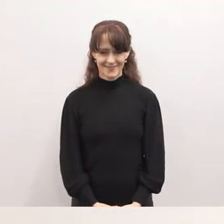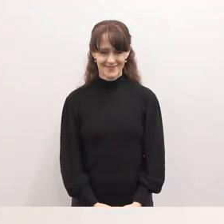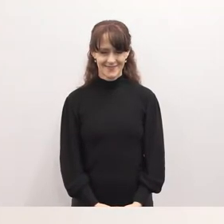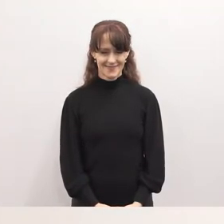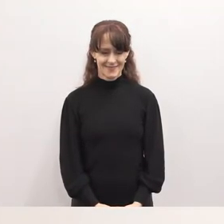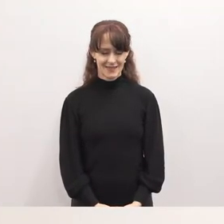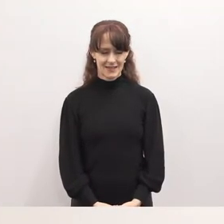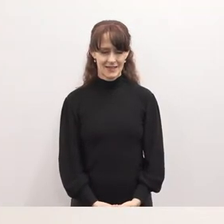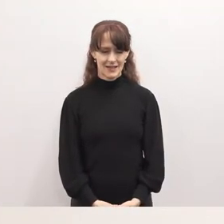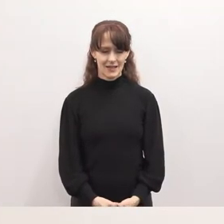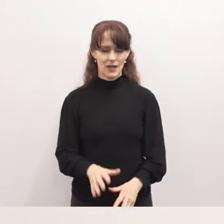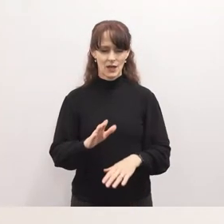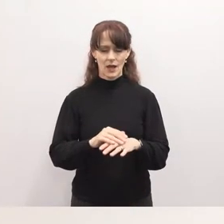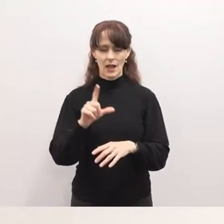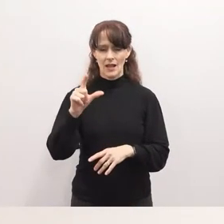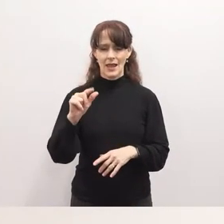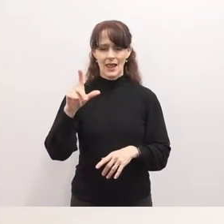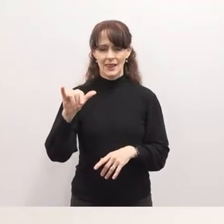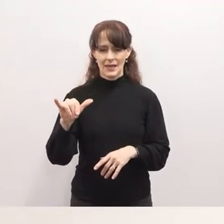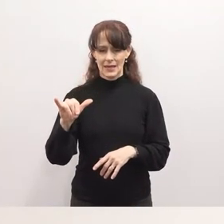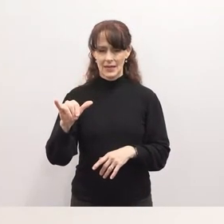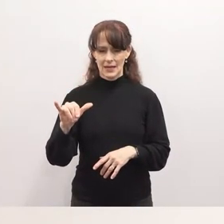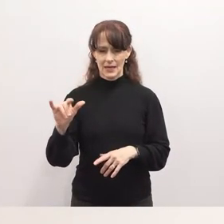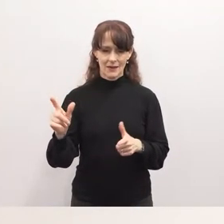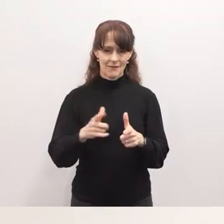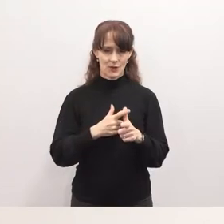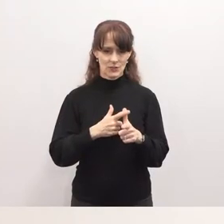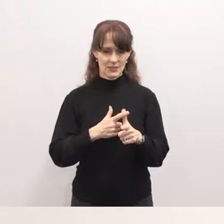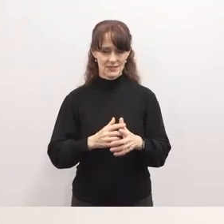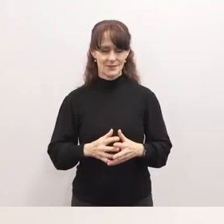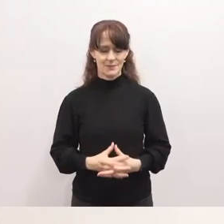And I'd like to call Lily up to the microphone first.